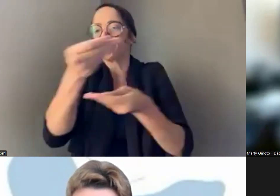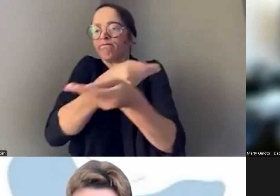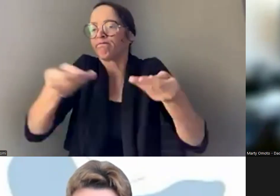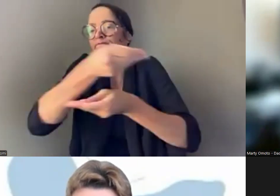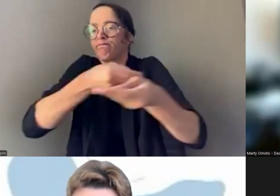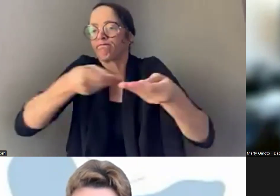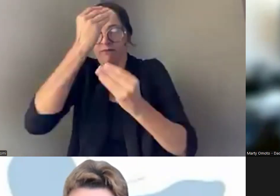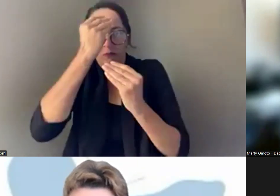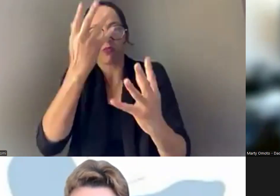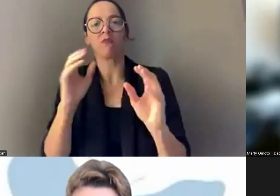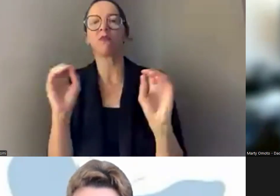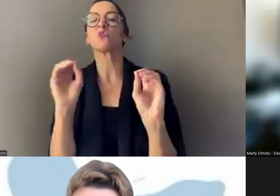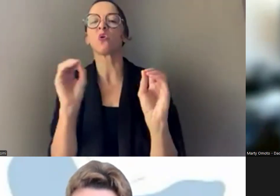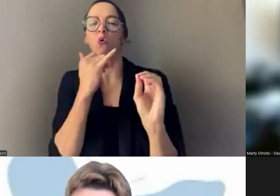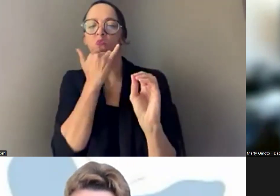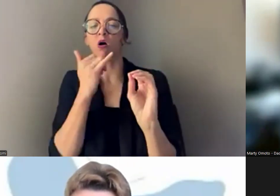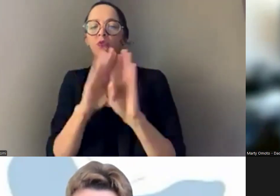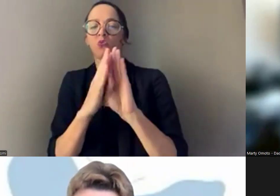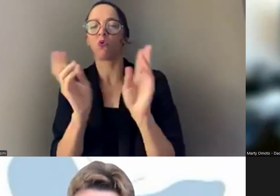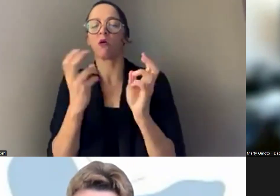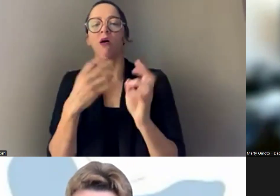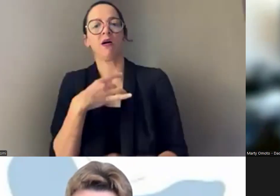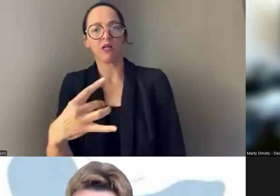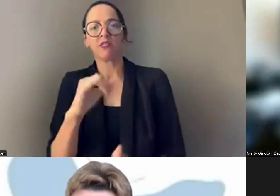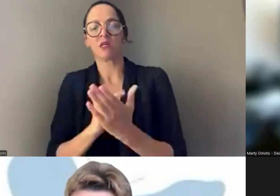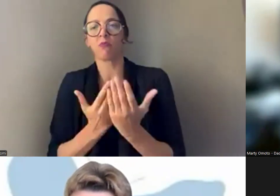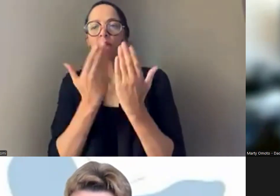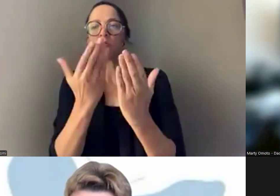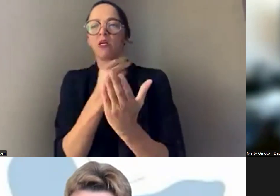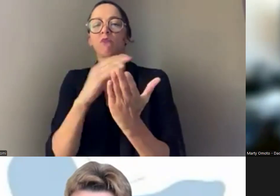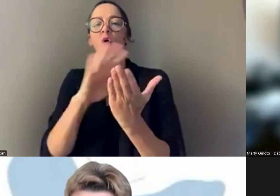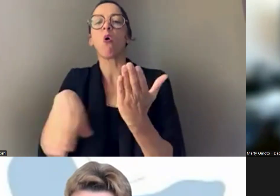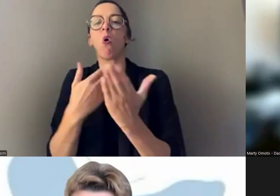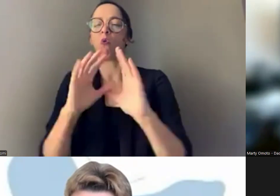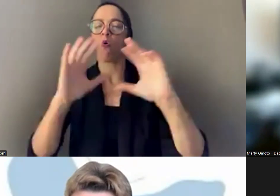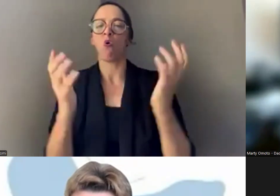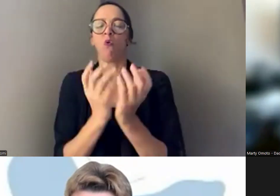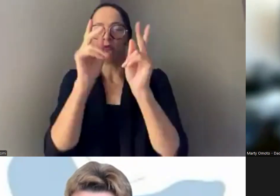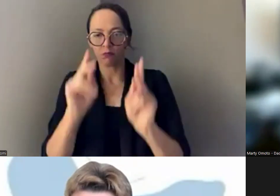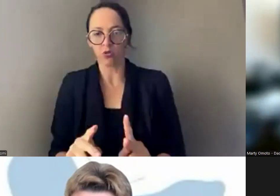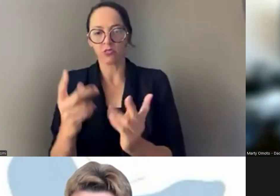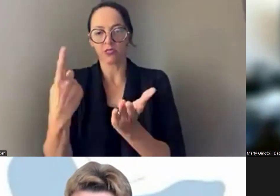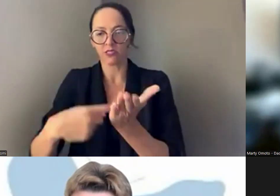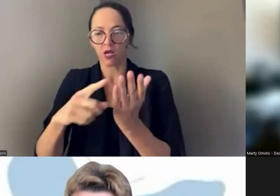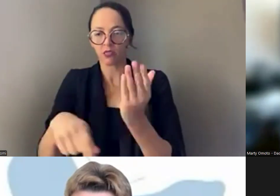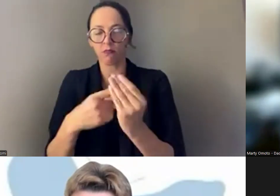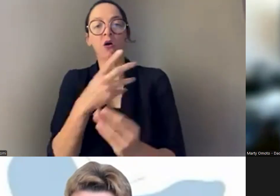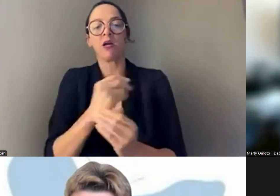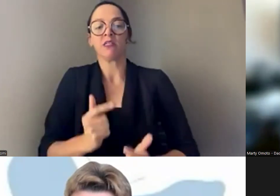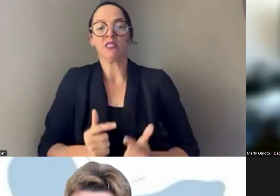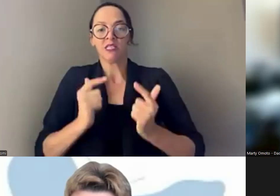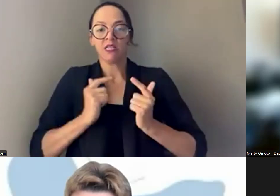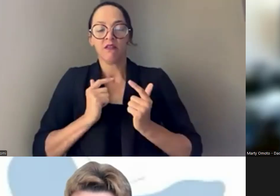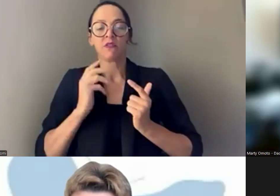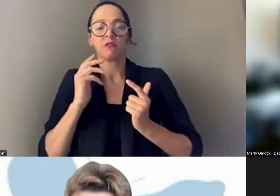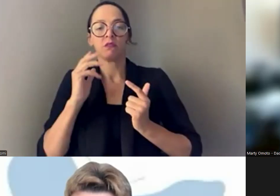your proposals that way, and that the whole person is talked about, and that services get